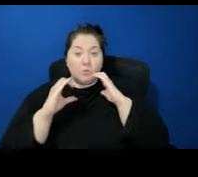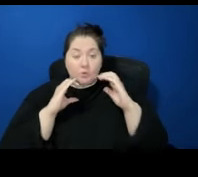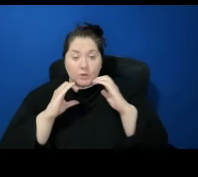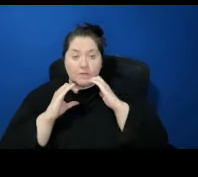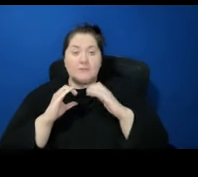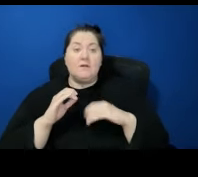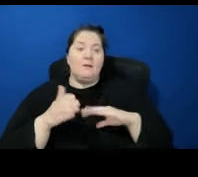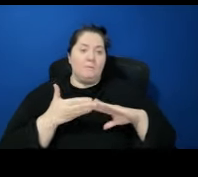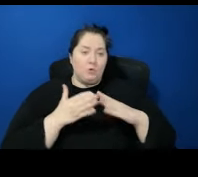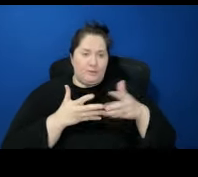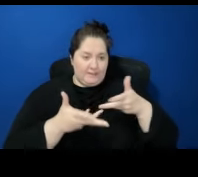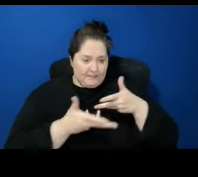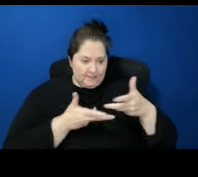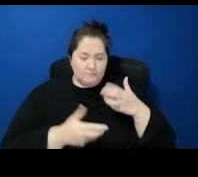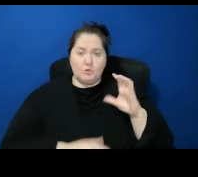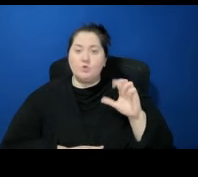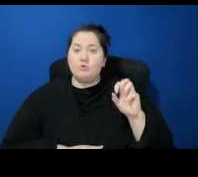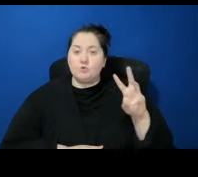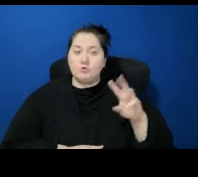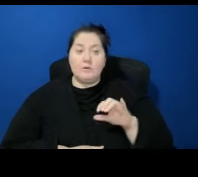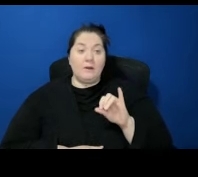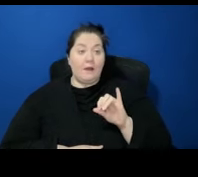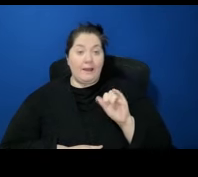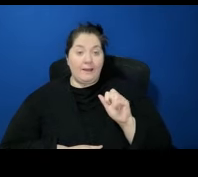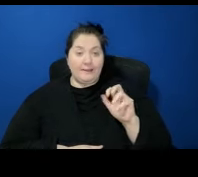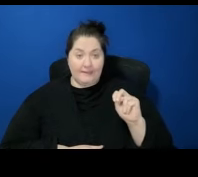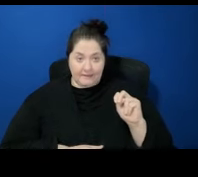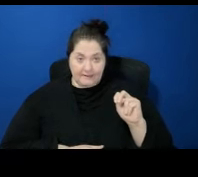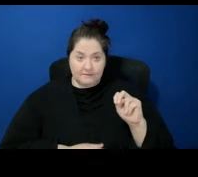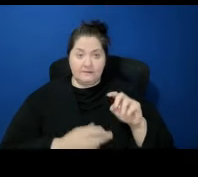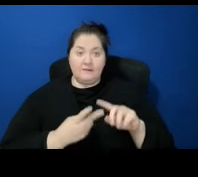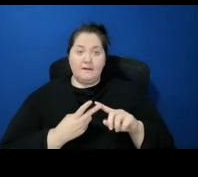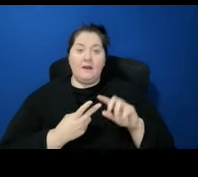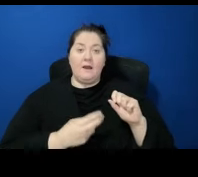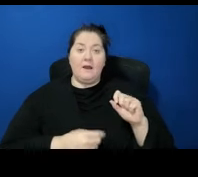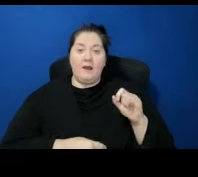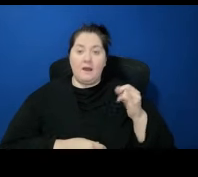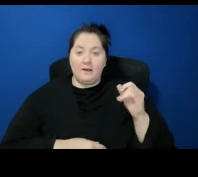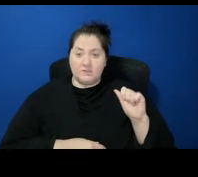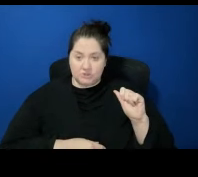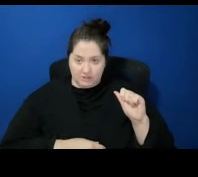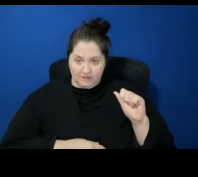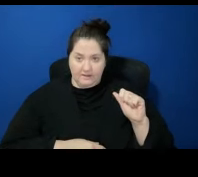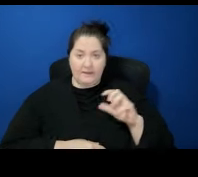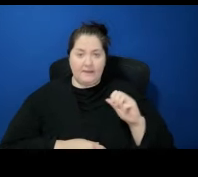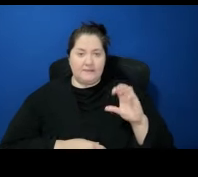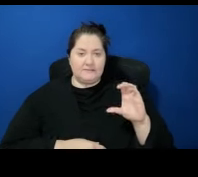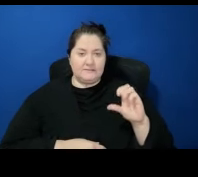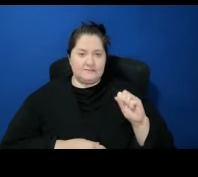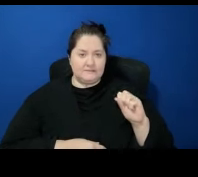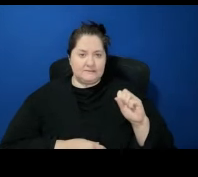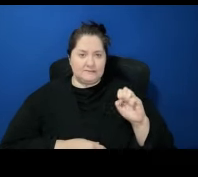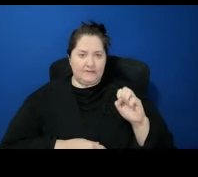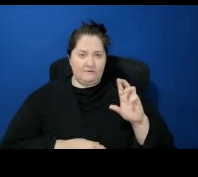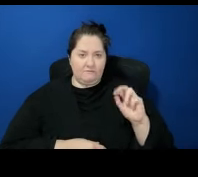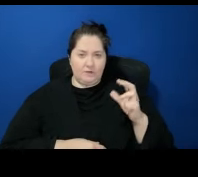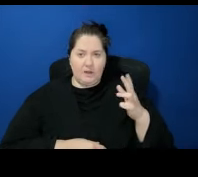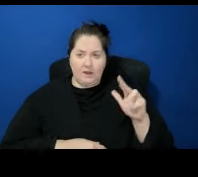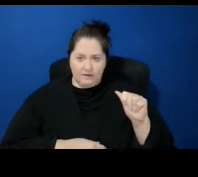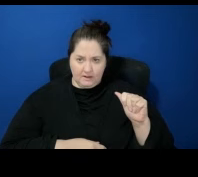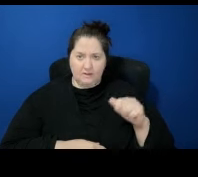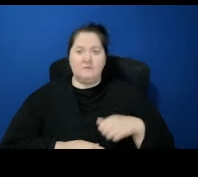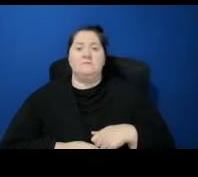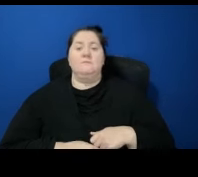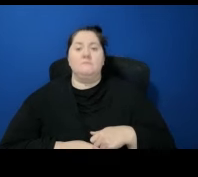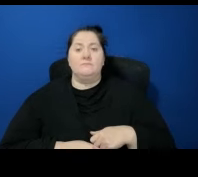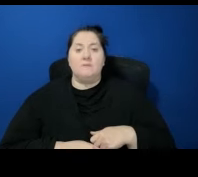community engagement crew of Ian, Aja, and Sefriana, and together we're here to ensure the meeting runs smoothly.